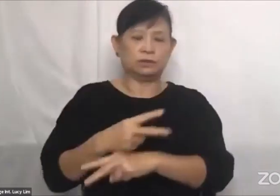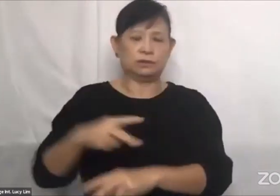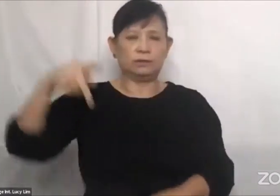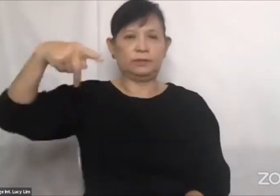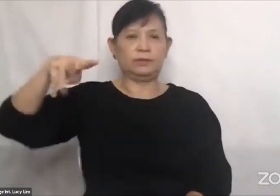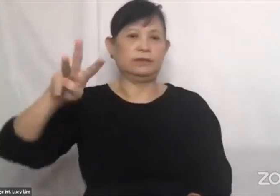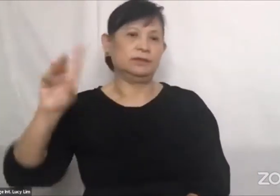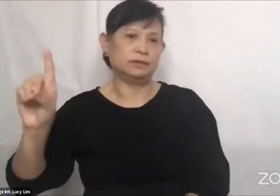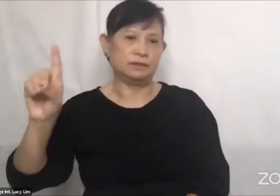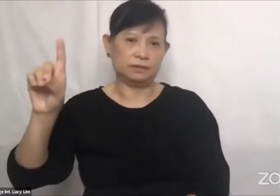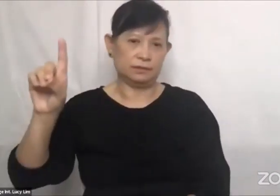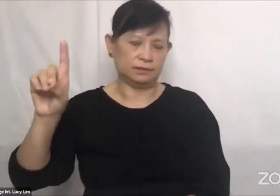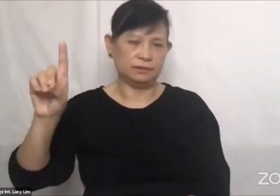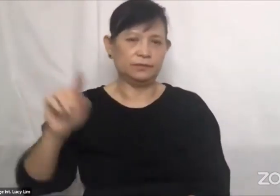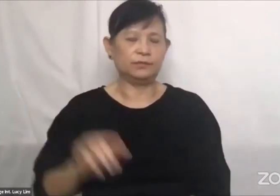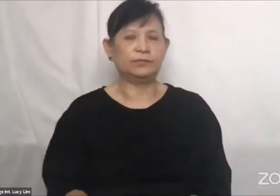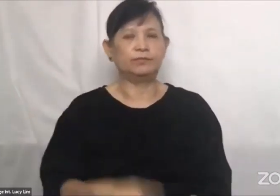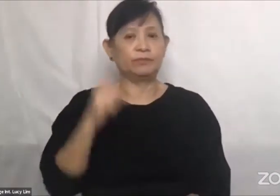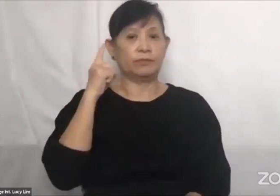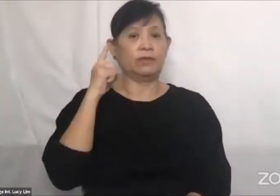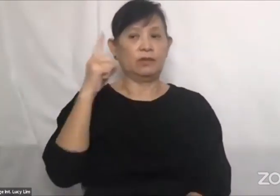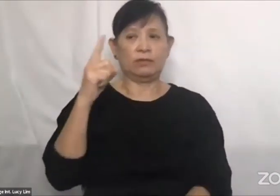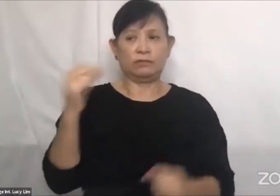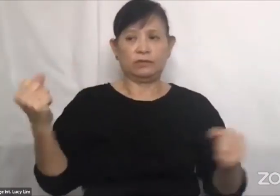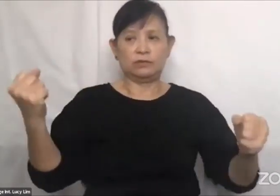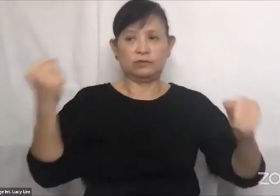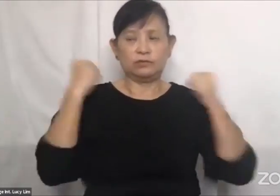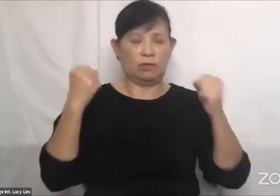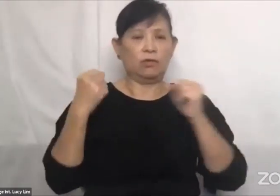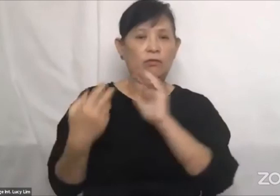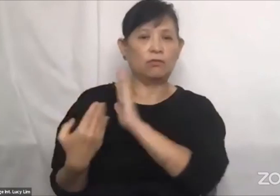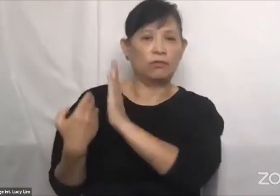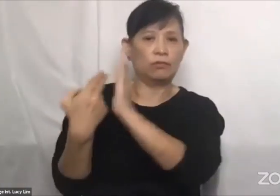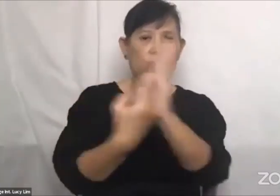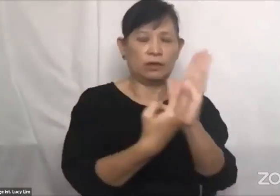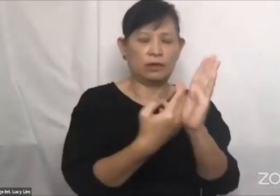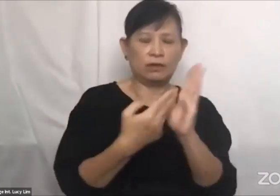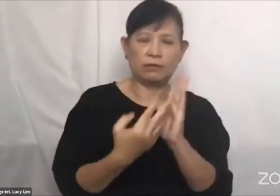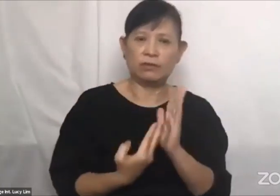I think that is one of the strong recommendations that